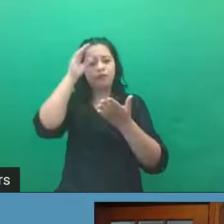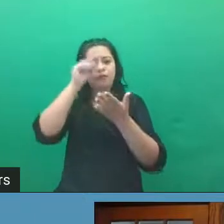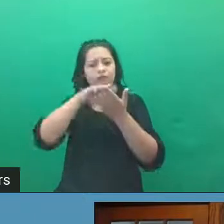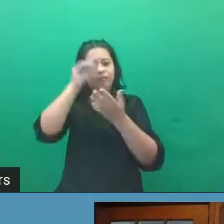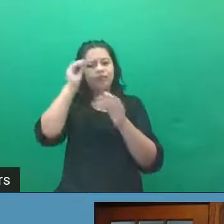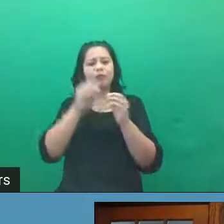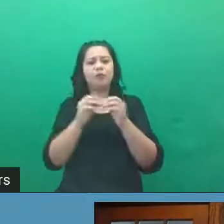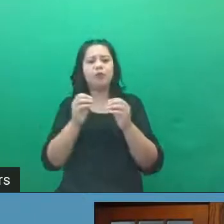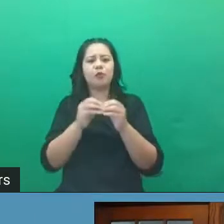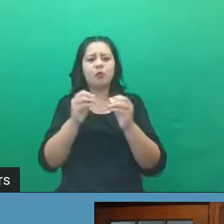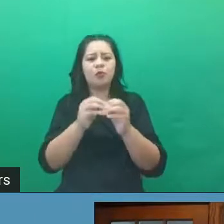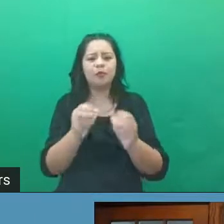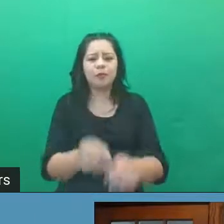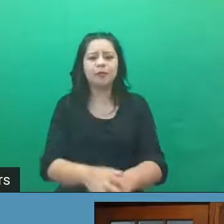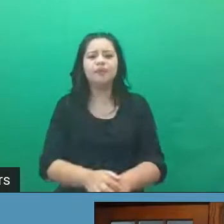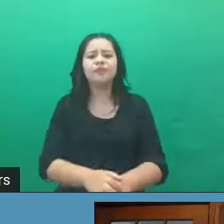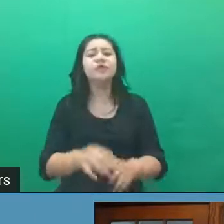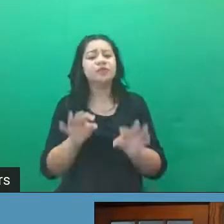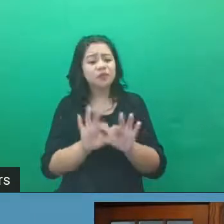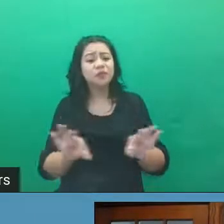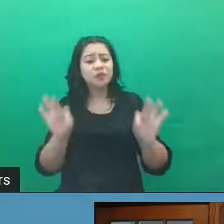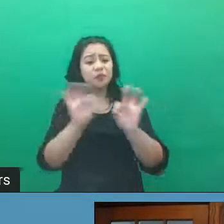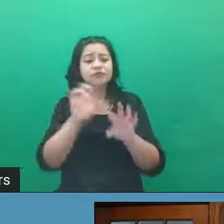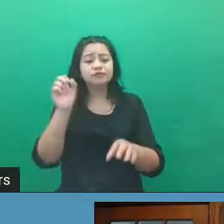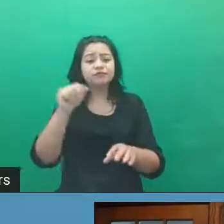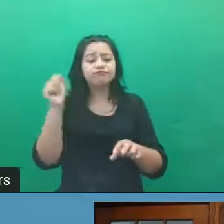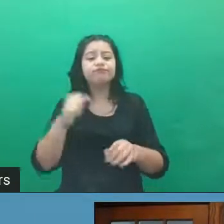about accessibility, and it's important. It's very important.